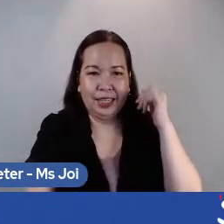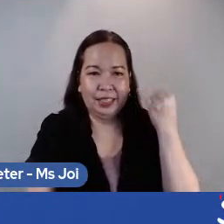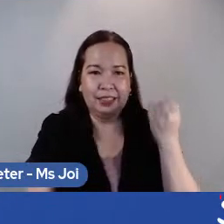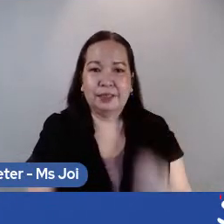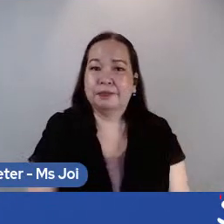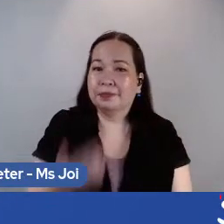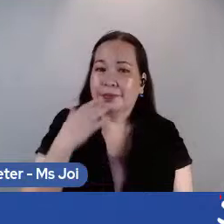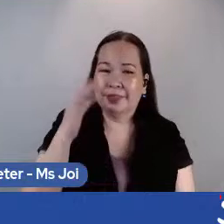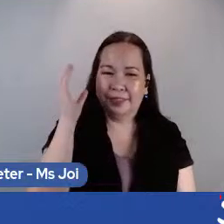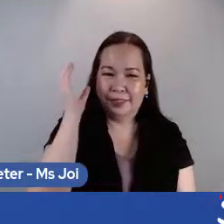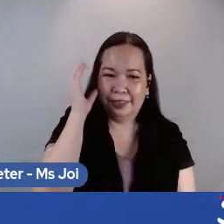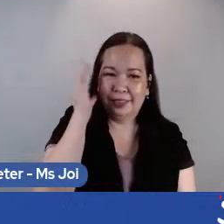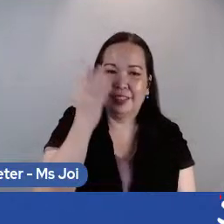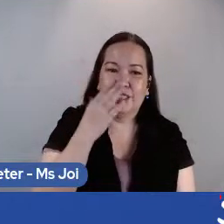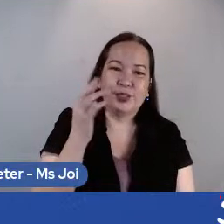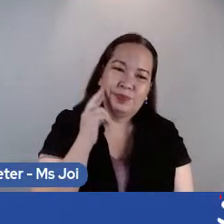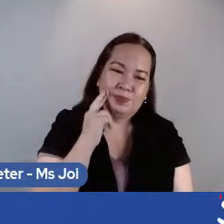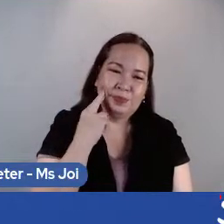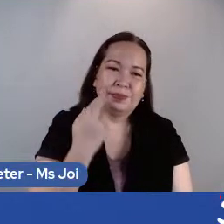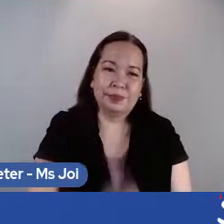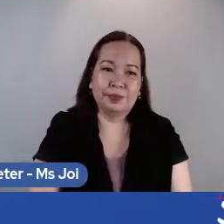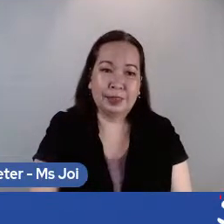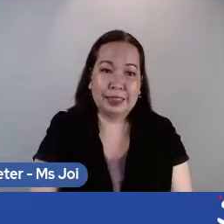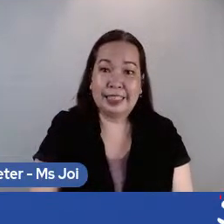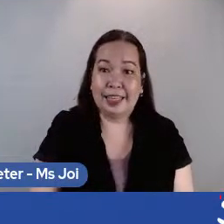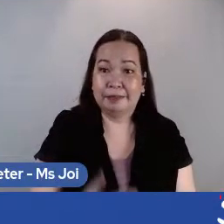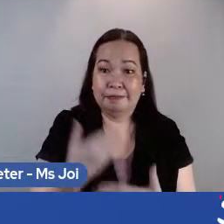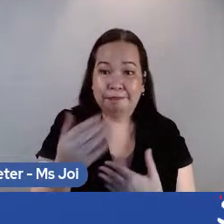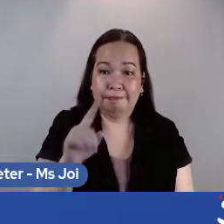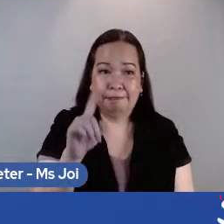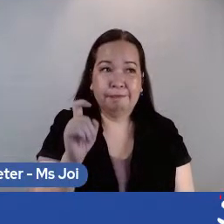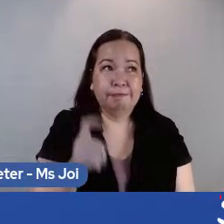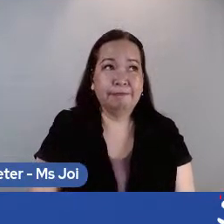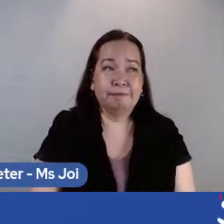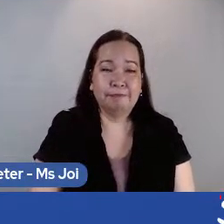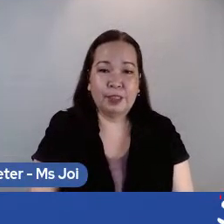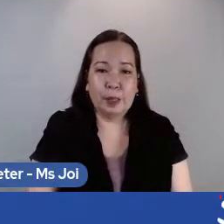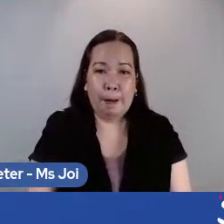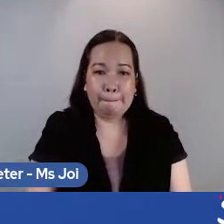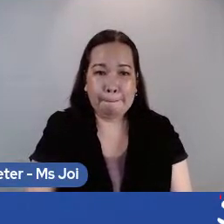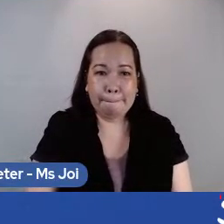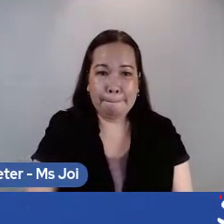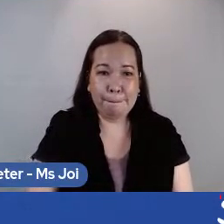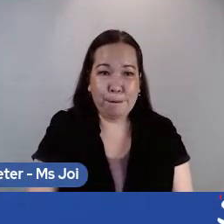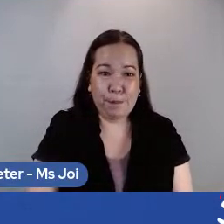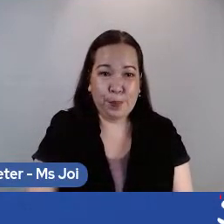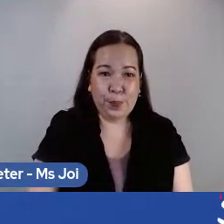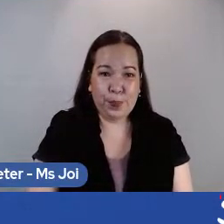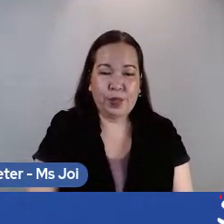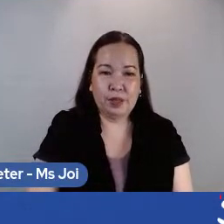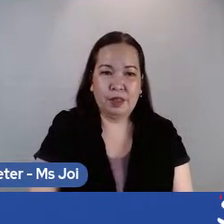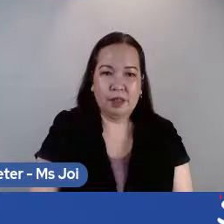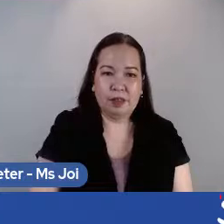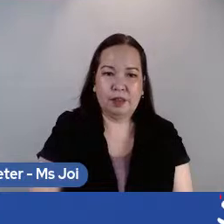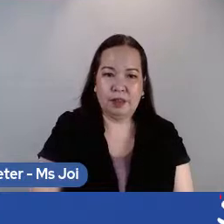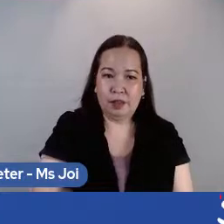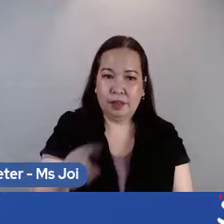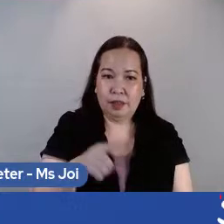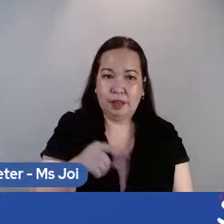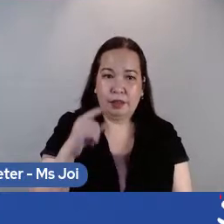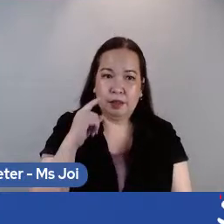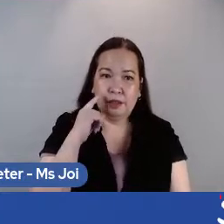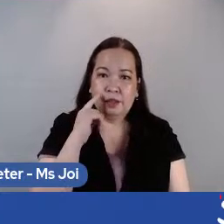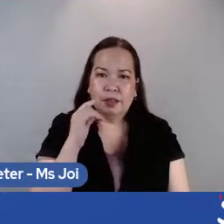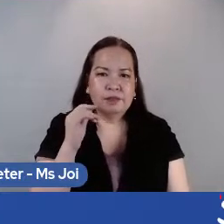you, Roy, for those answers. We'll now proceed with the next question. To what extent do you think is the Facebook Ads